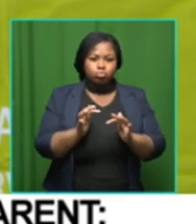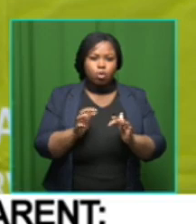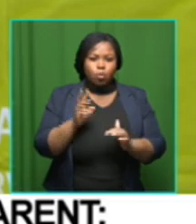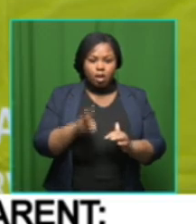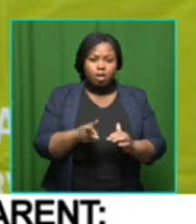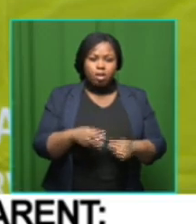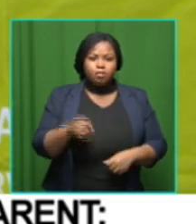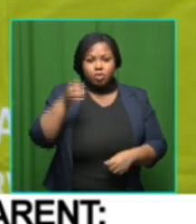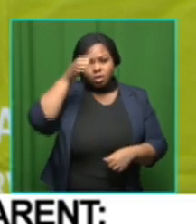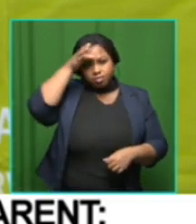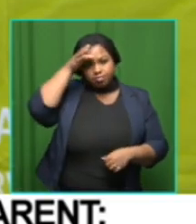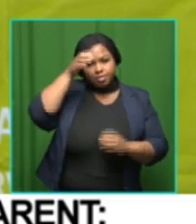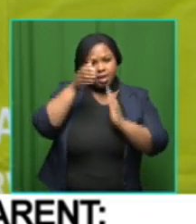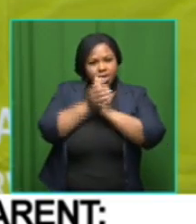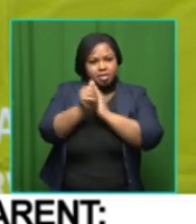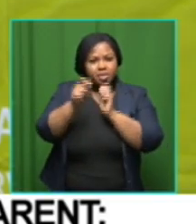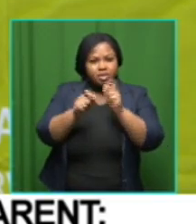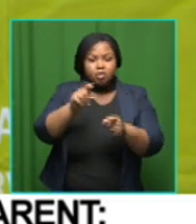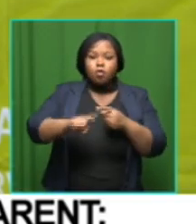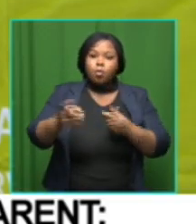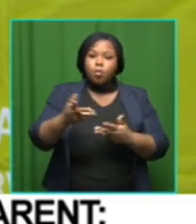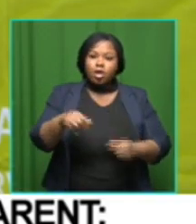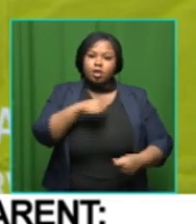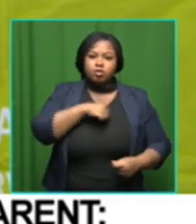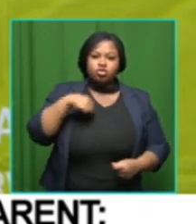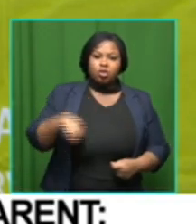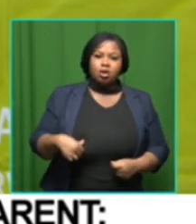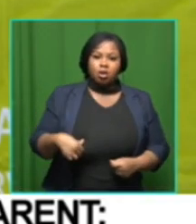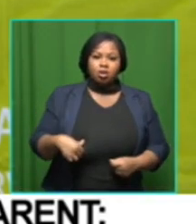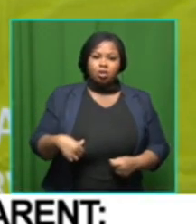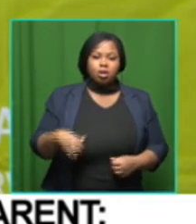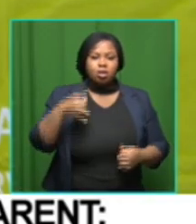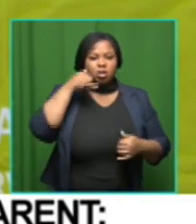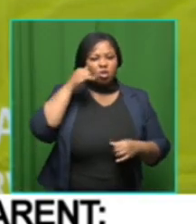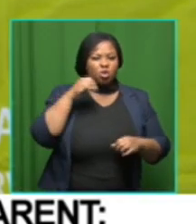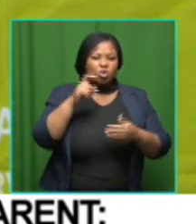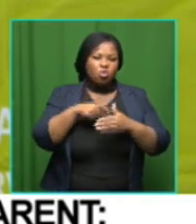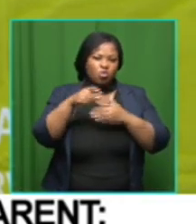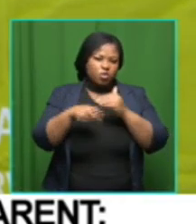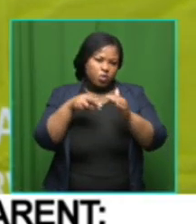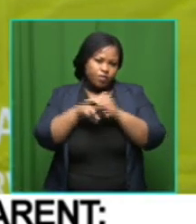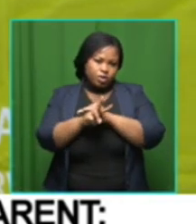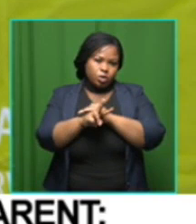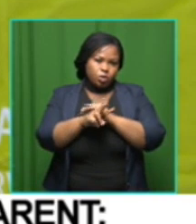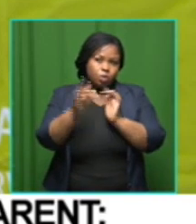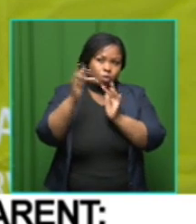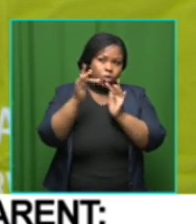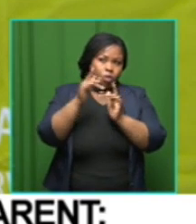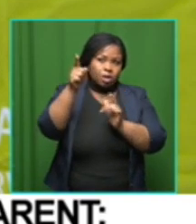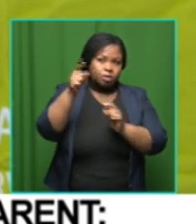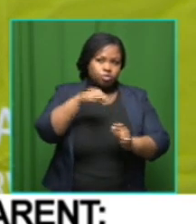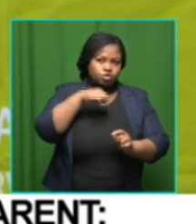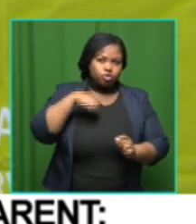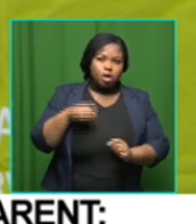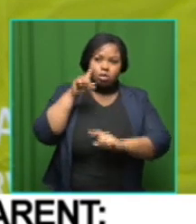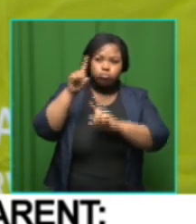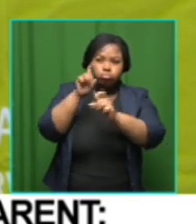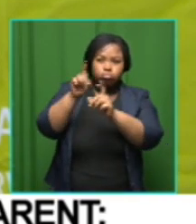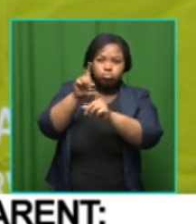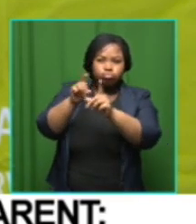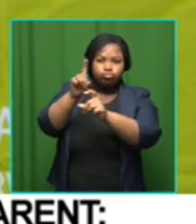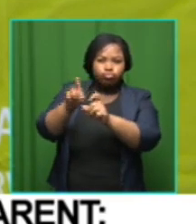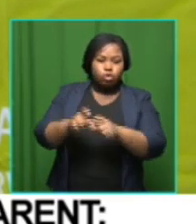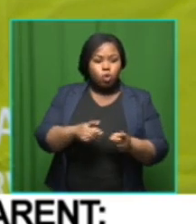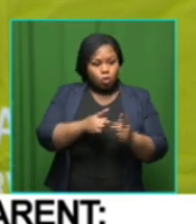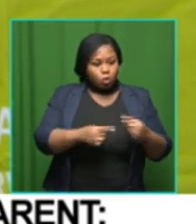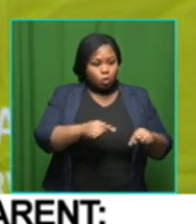from China will be connected through a telecom conference or video conference. We'll be asking them all the questions that any one of